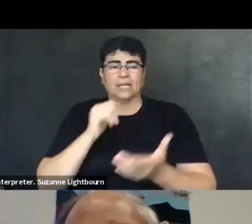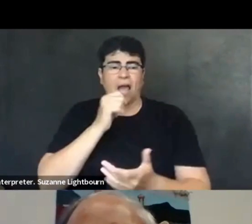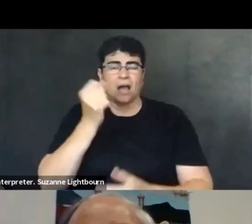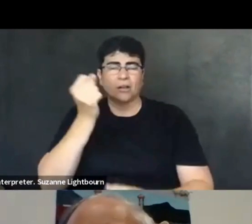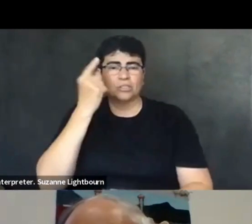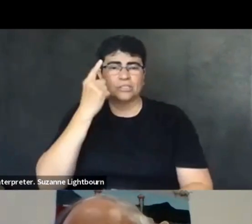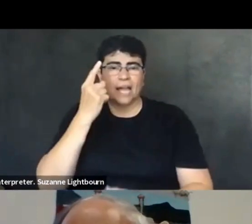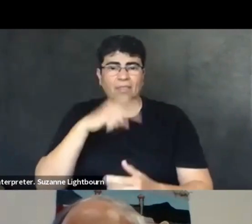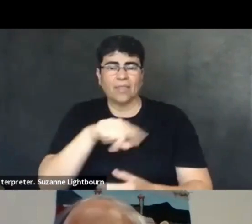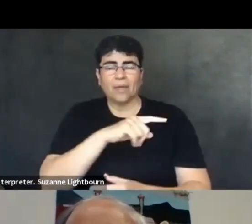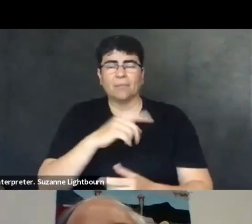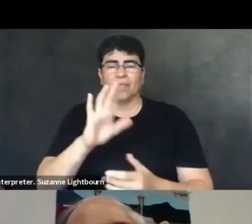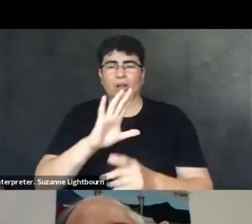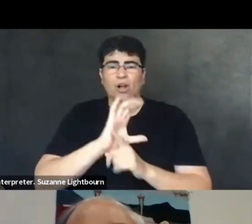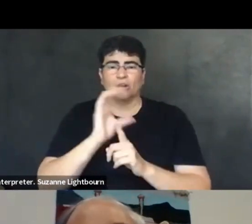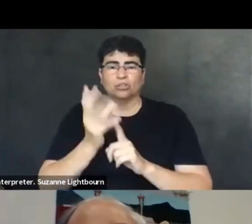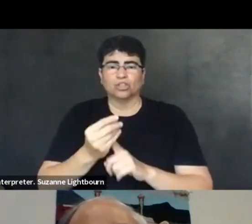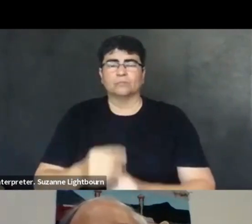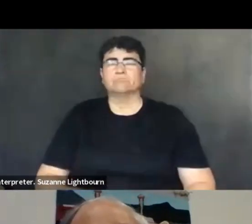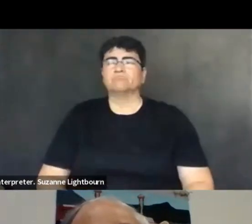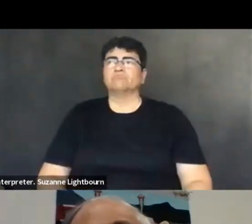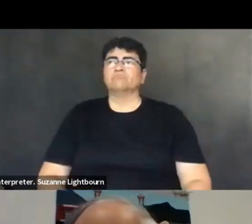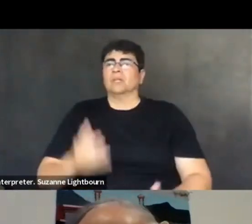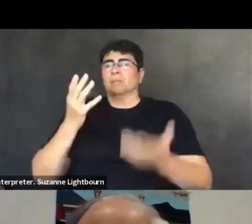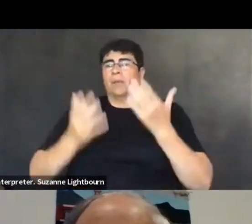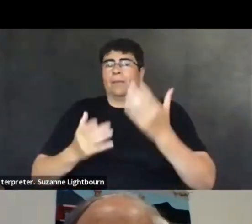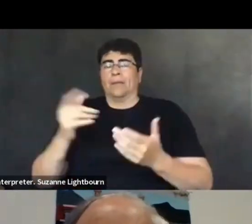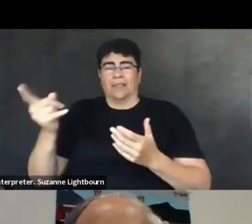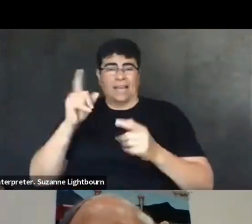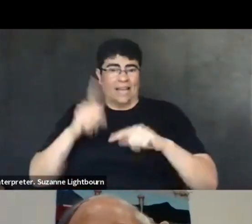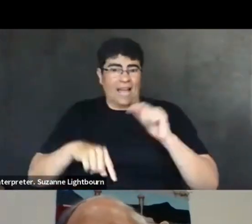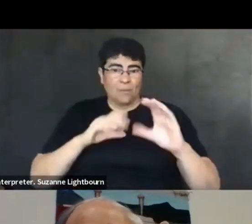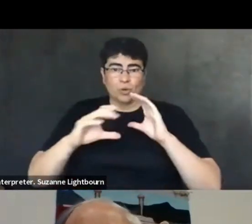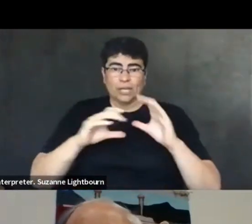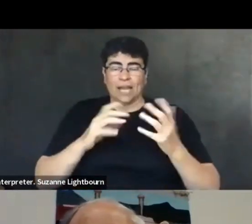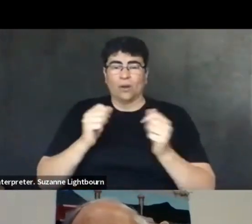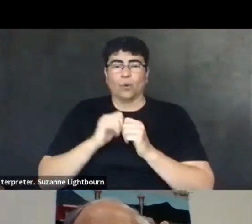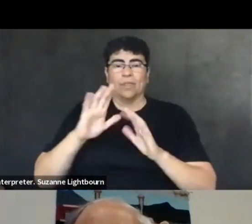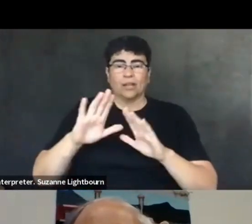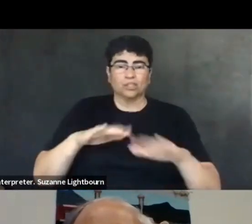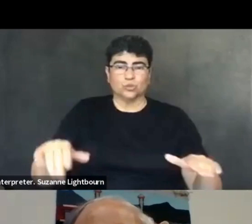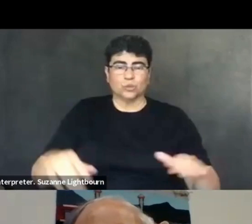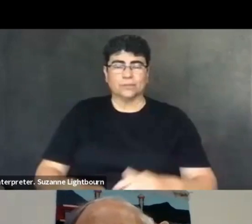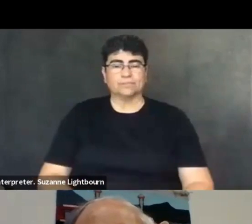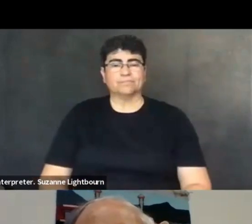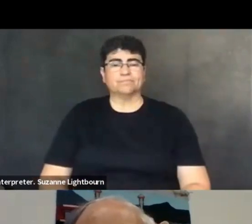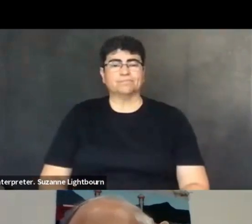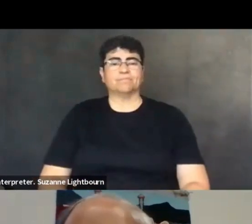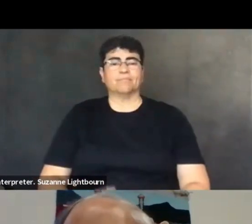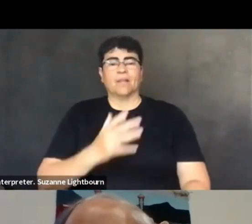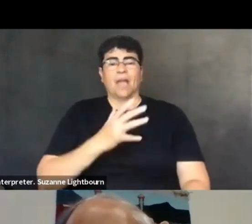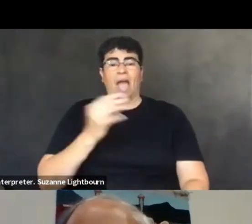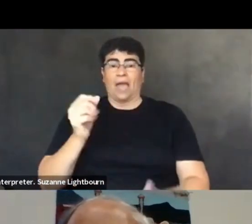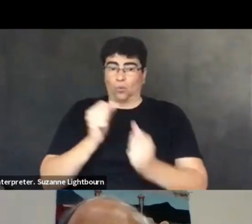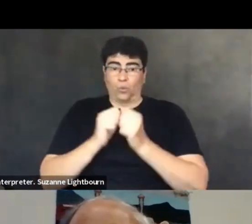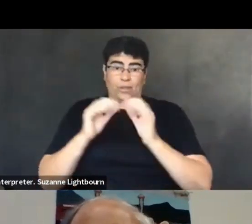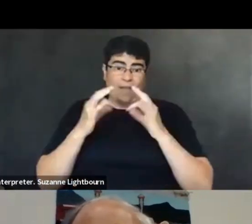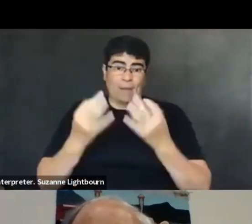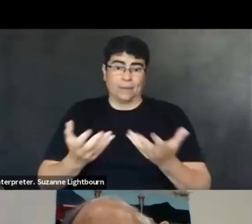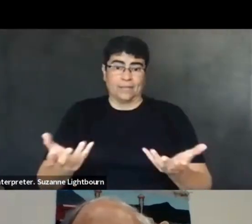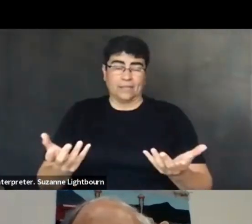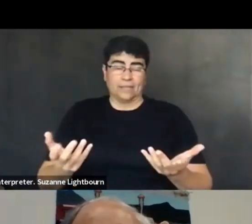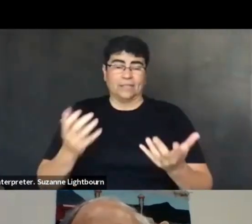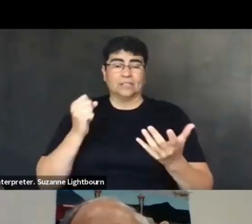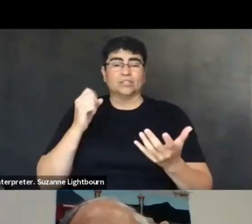understand them, their culture, may not be able to communicate with their children and with the family.